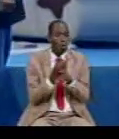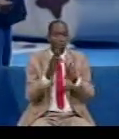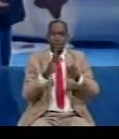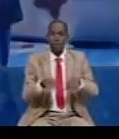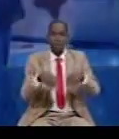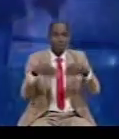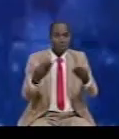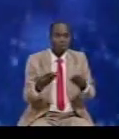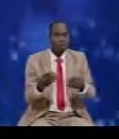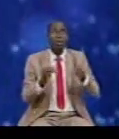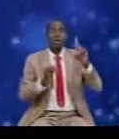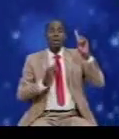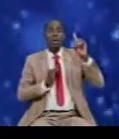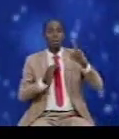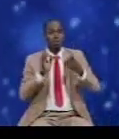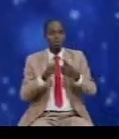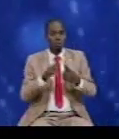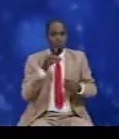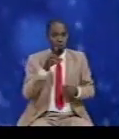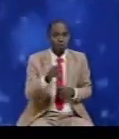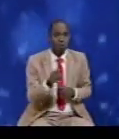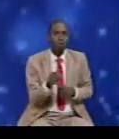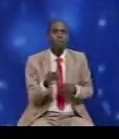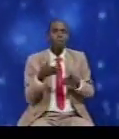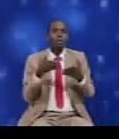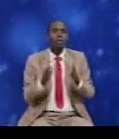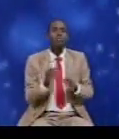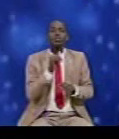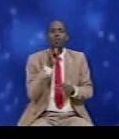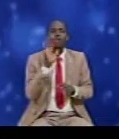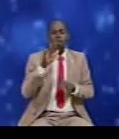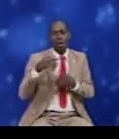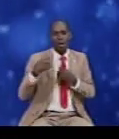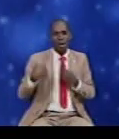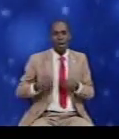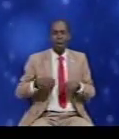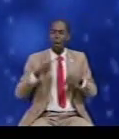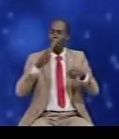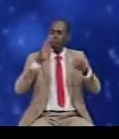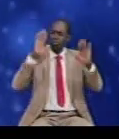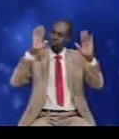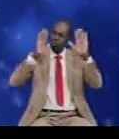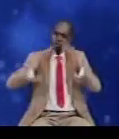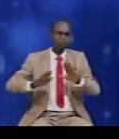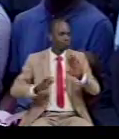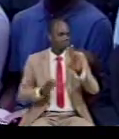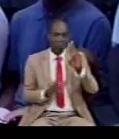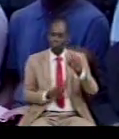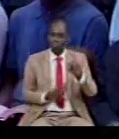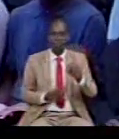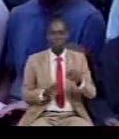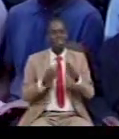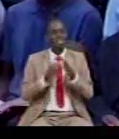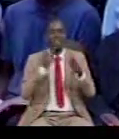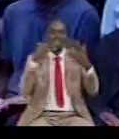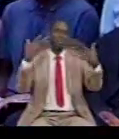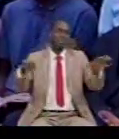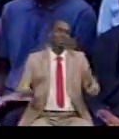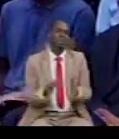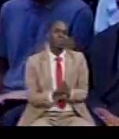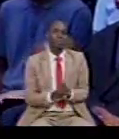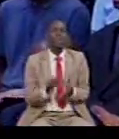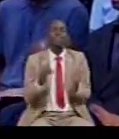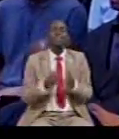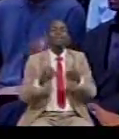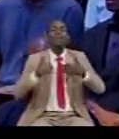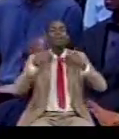giveth, give I unto you. Let not your heart be troubled. It's all over. I said